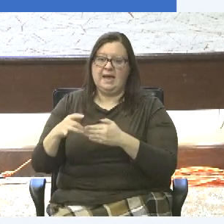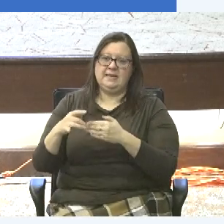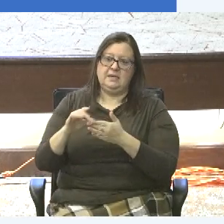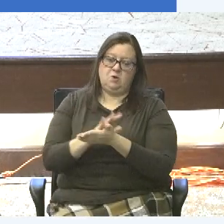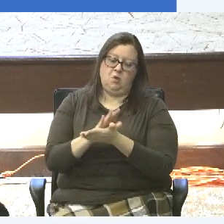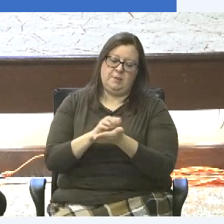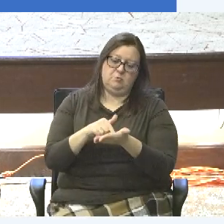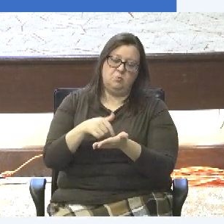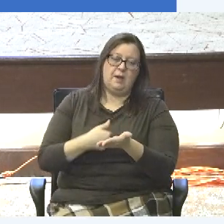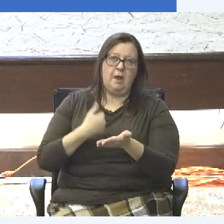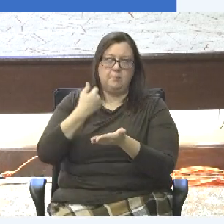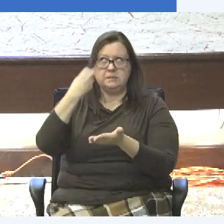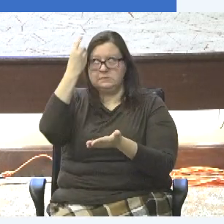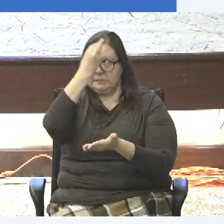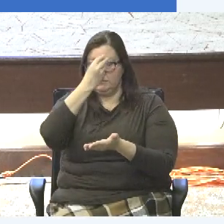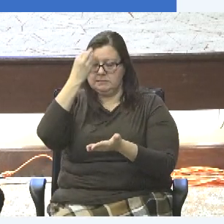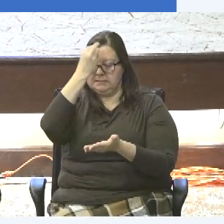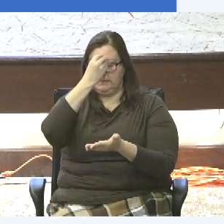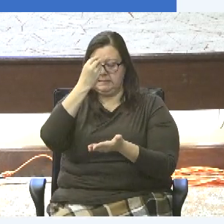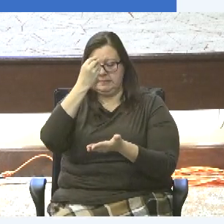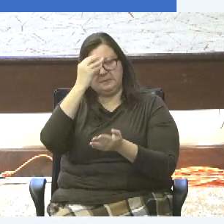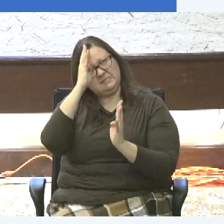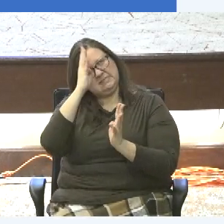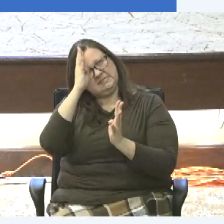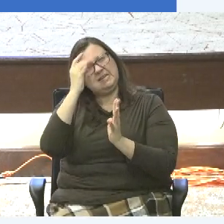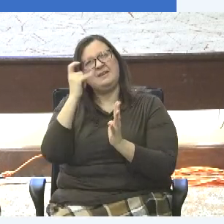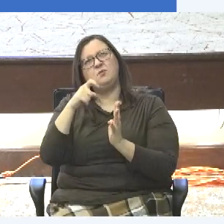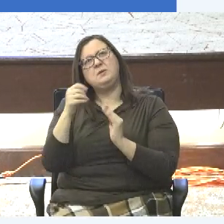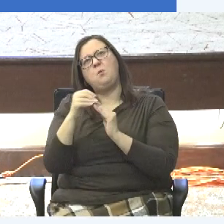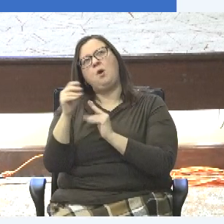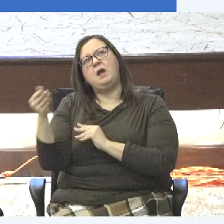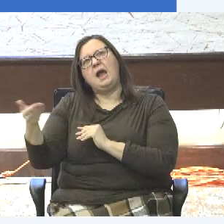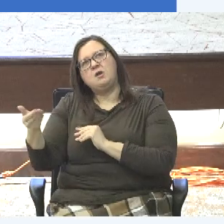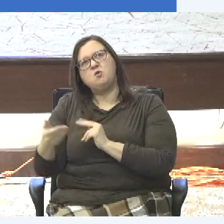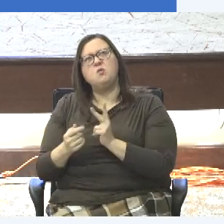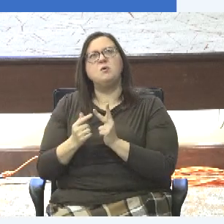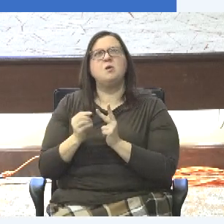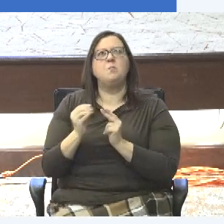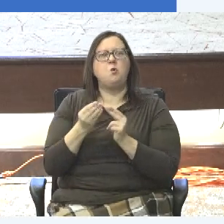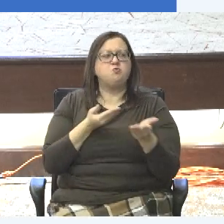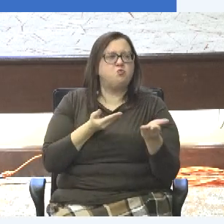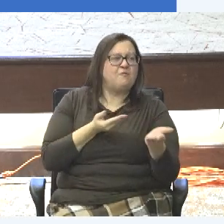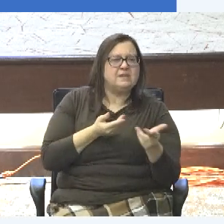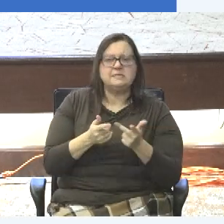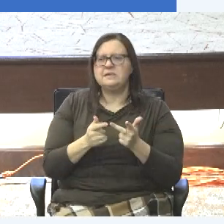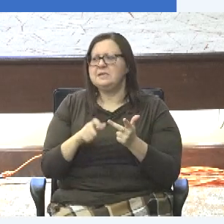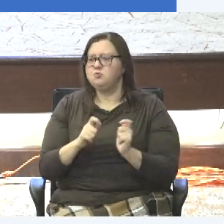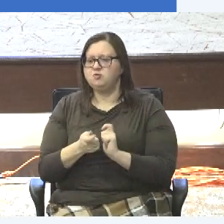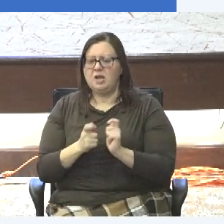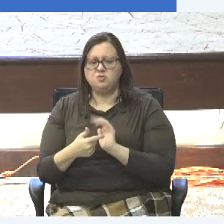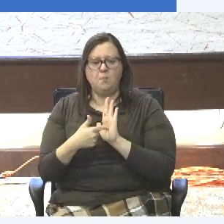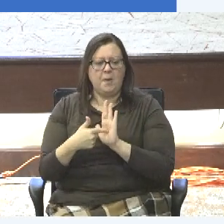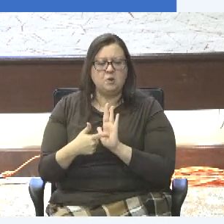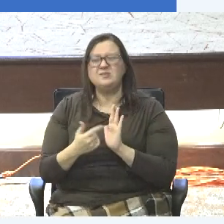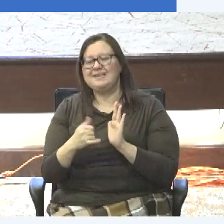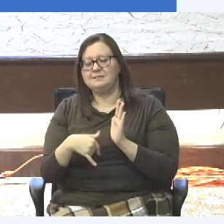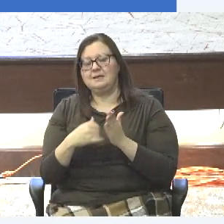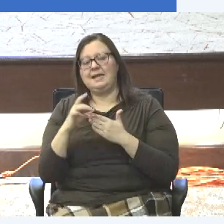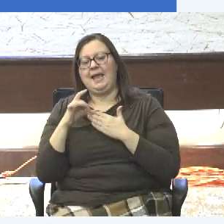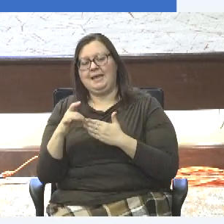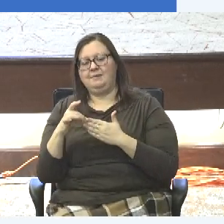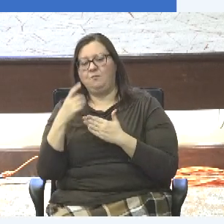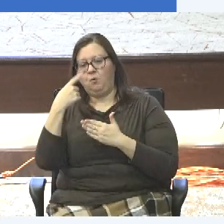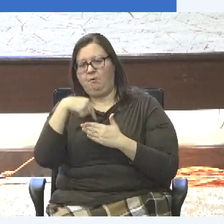think strategically. When we make asks for if we need more people, and need more service delivery model changes, it is a guide for us, so that is